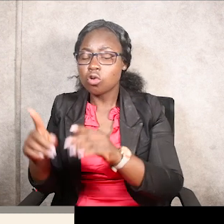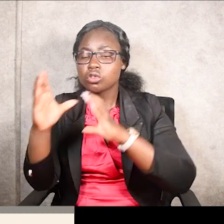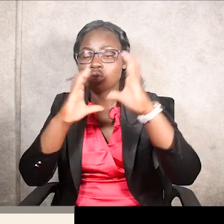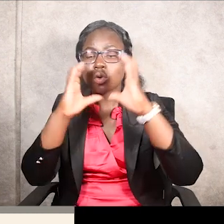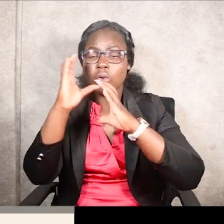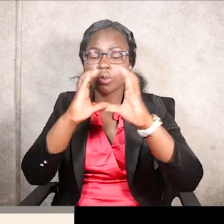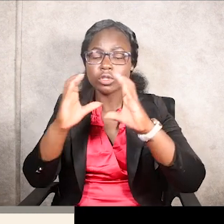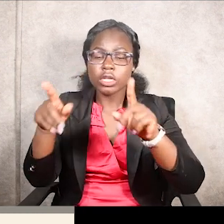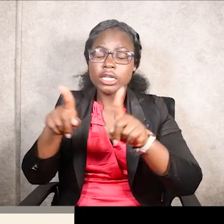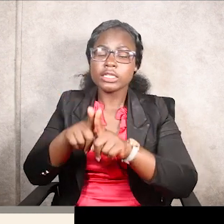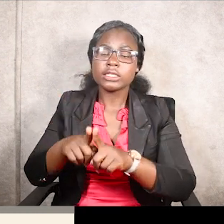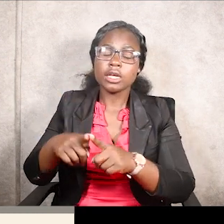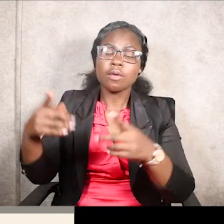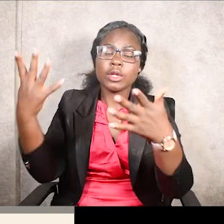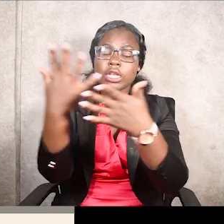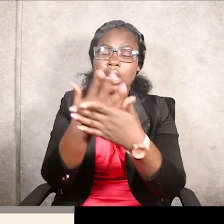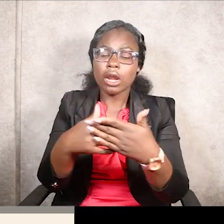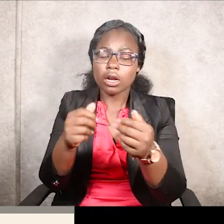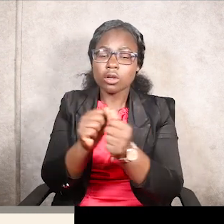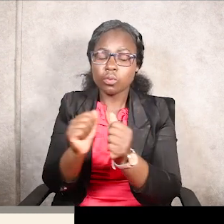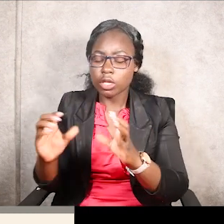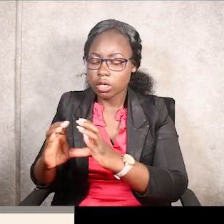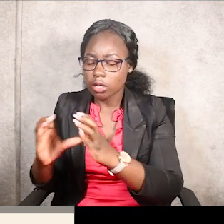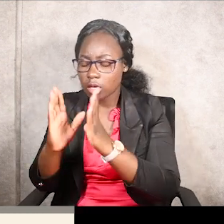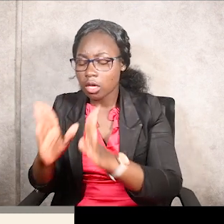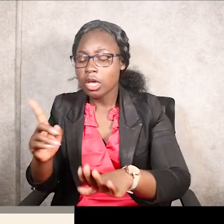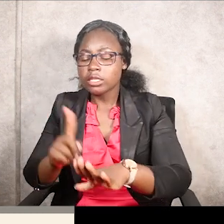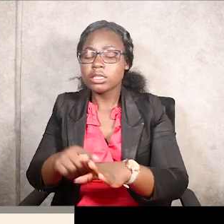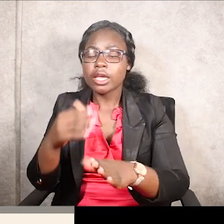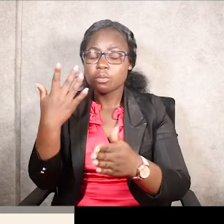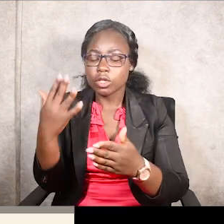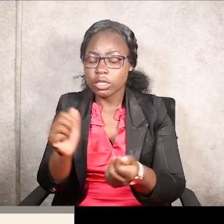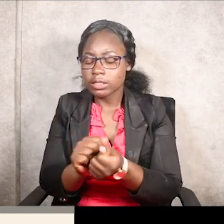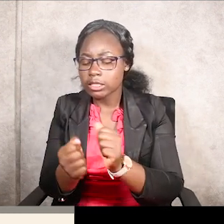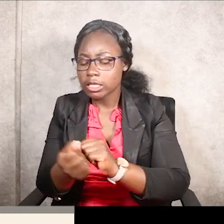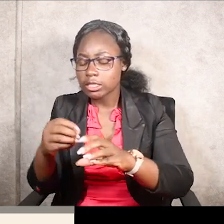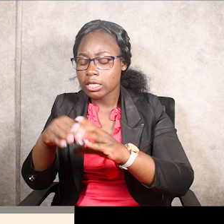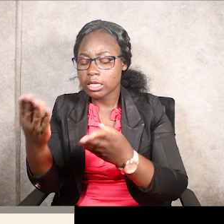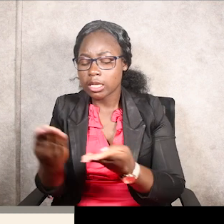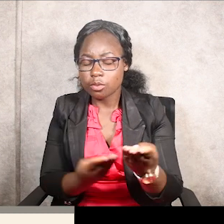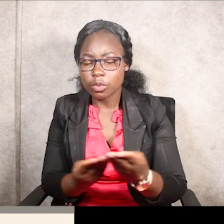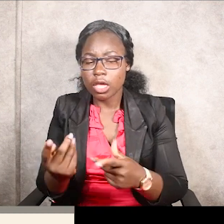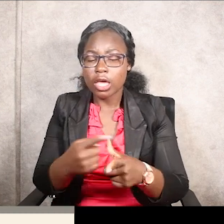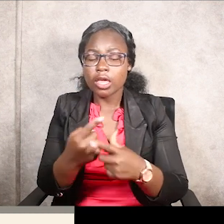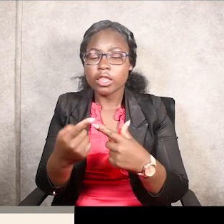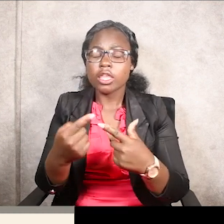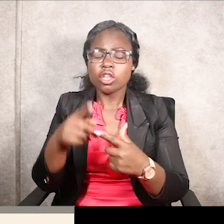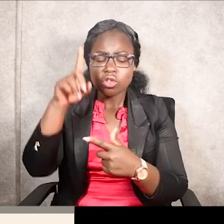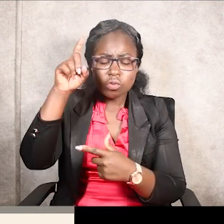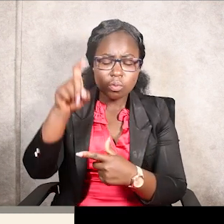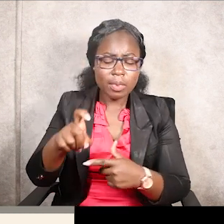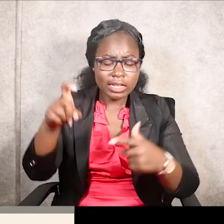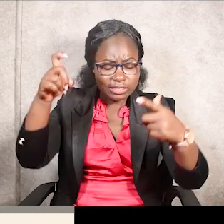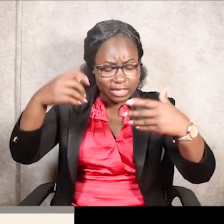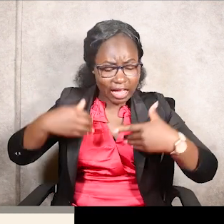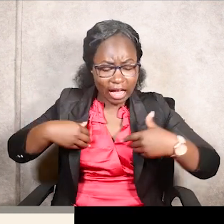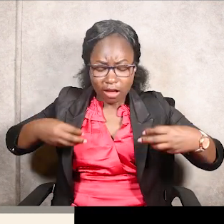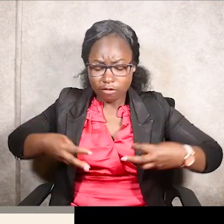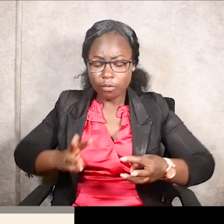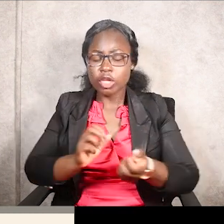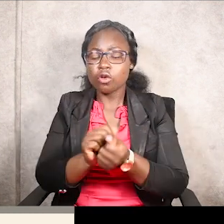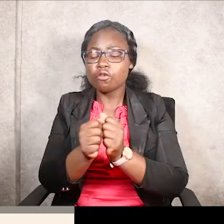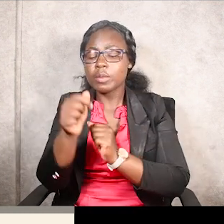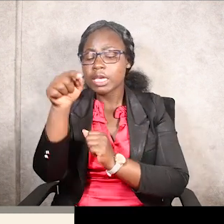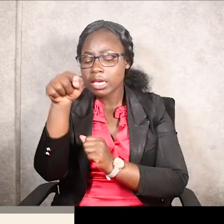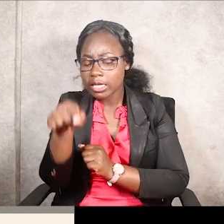and engaging with stakeholders. When things change within the business, then you have to craft a way of making